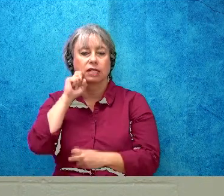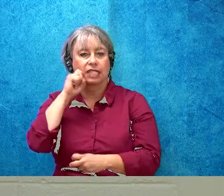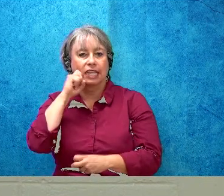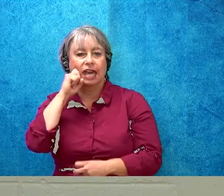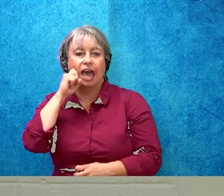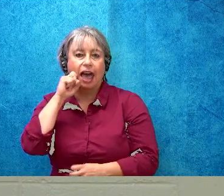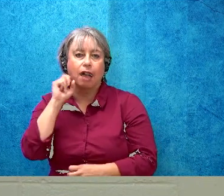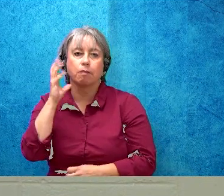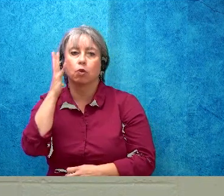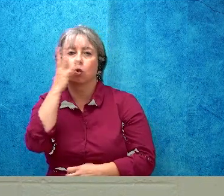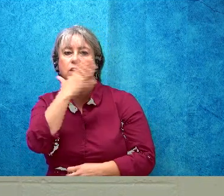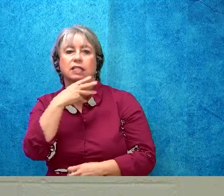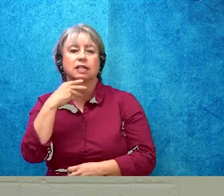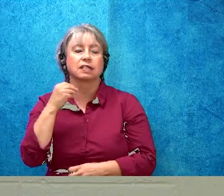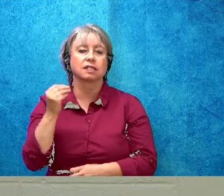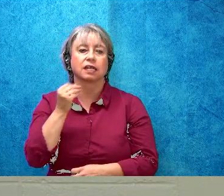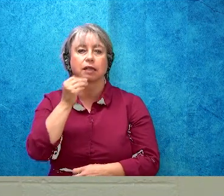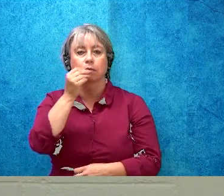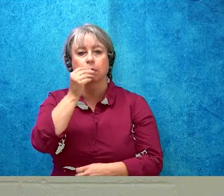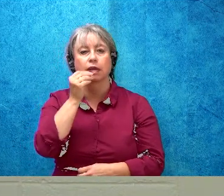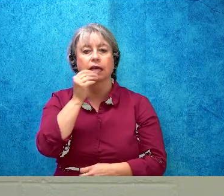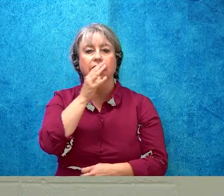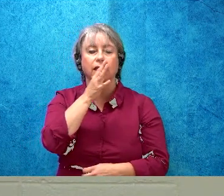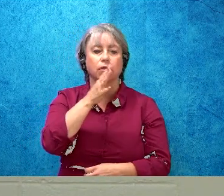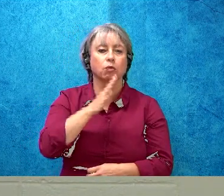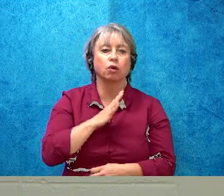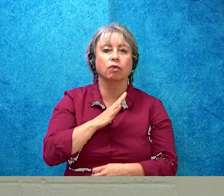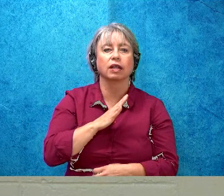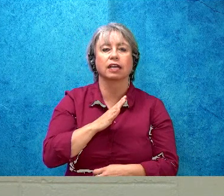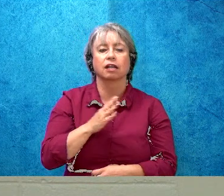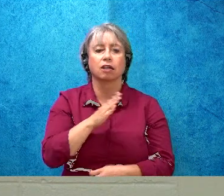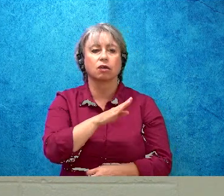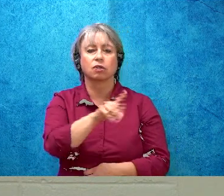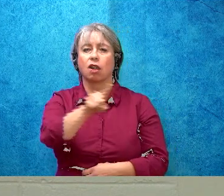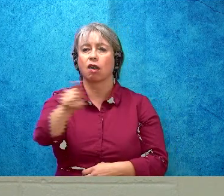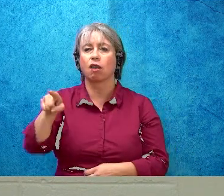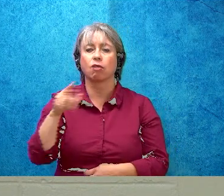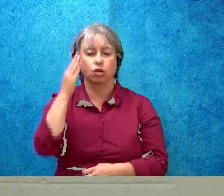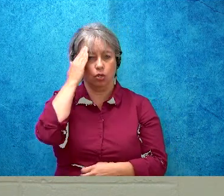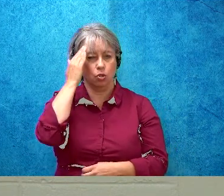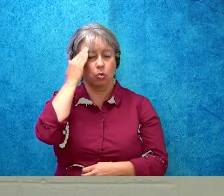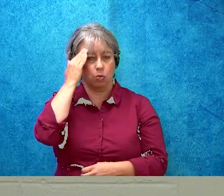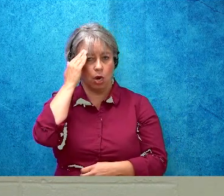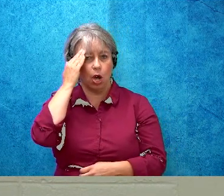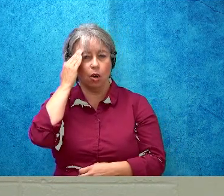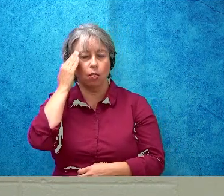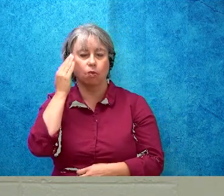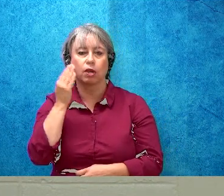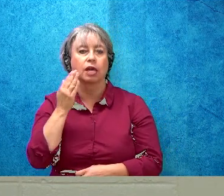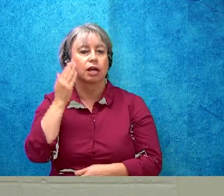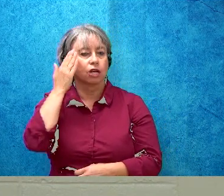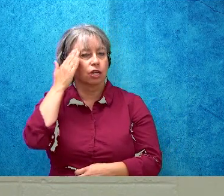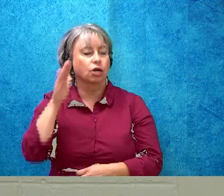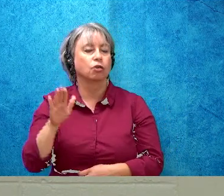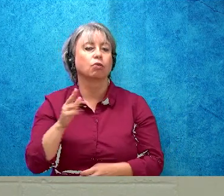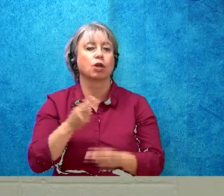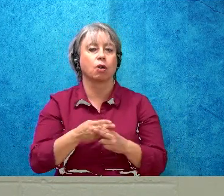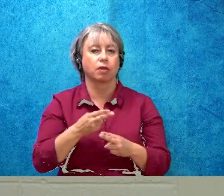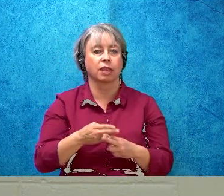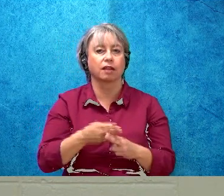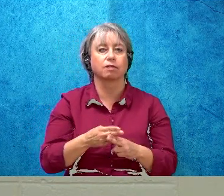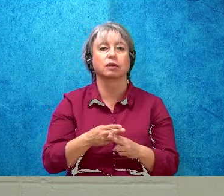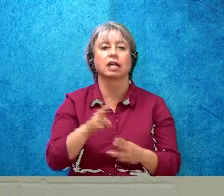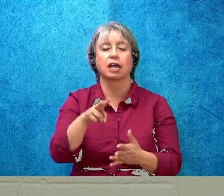Beauty, you know, you got Maleficent. So you guys know this stuff, you just don't know that it has a name. And what it's called is Reading